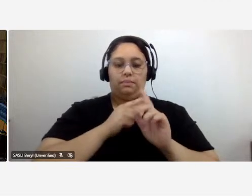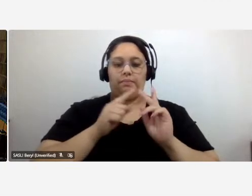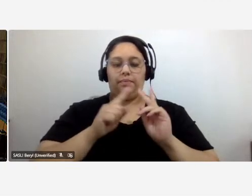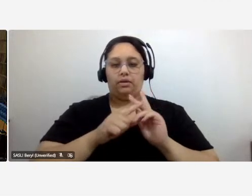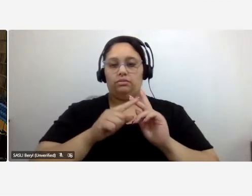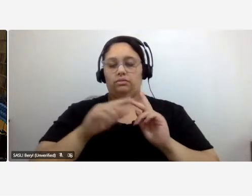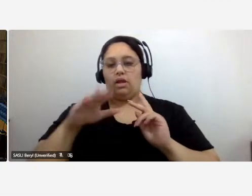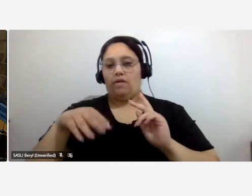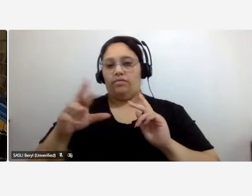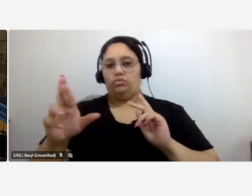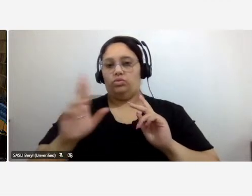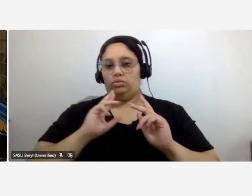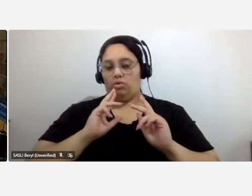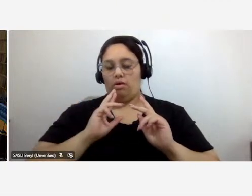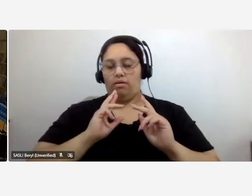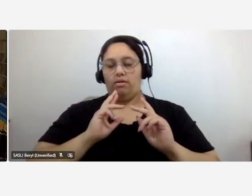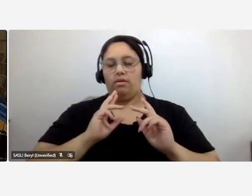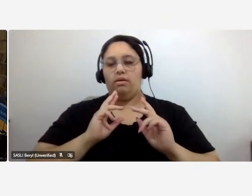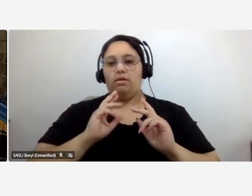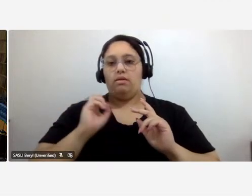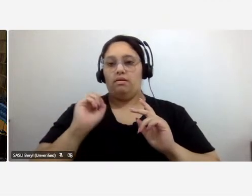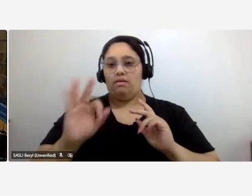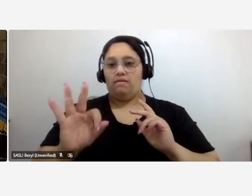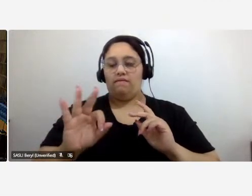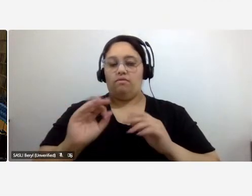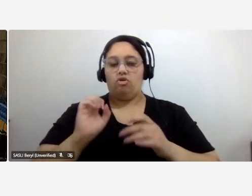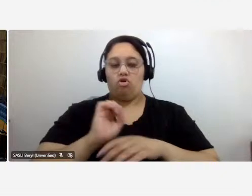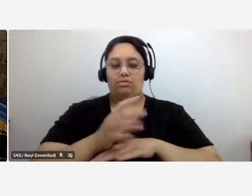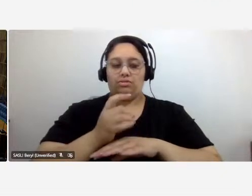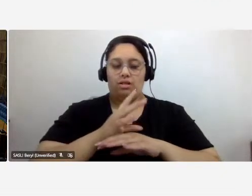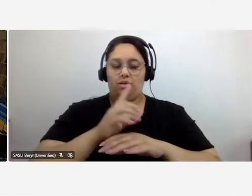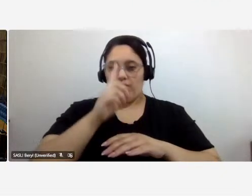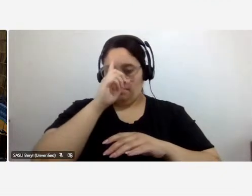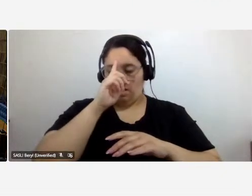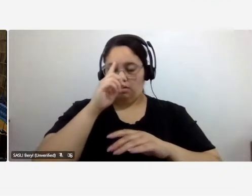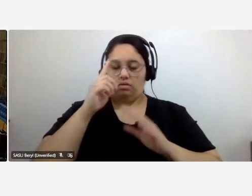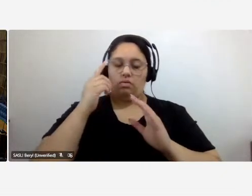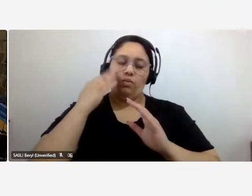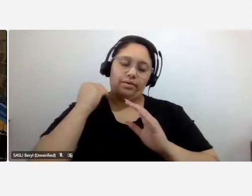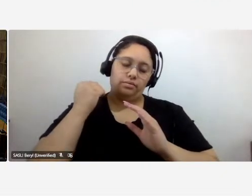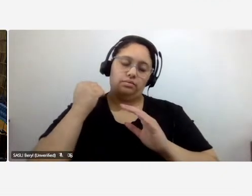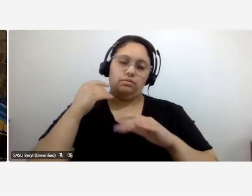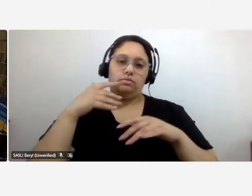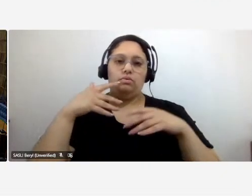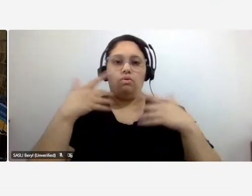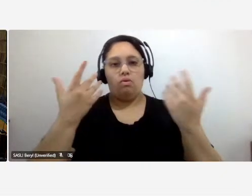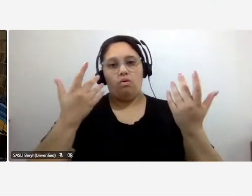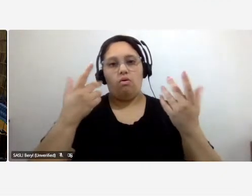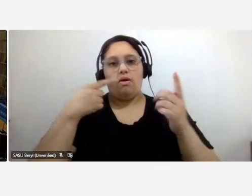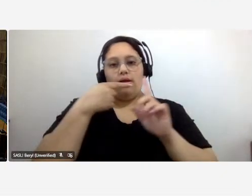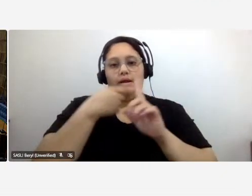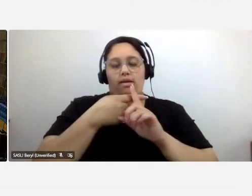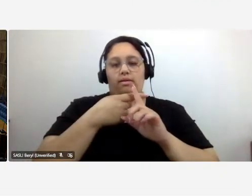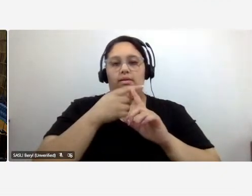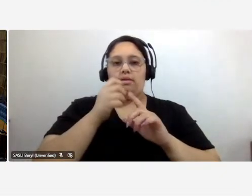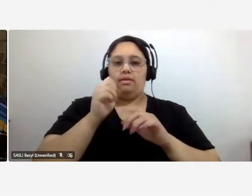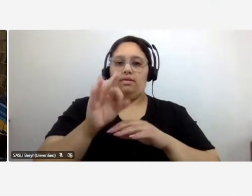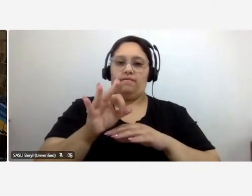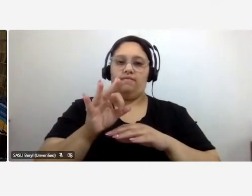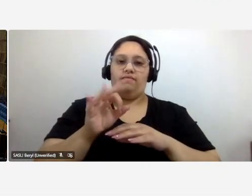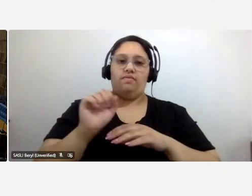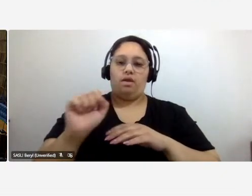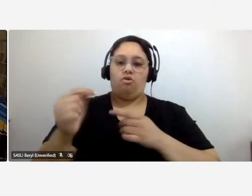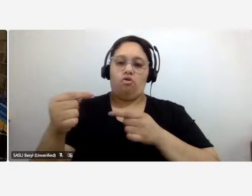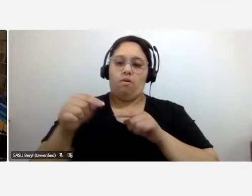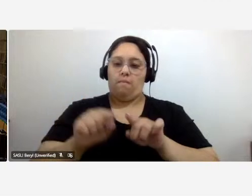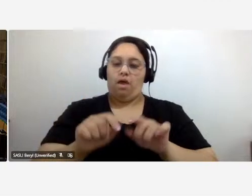is whether the consultants are black or white, and whether they comply